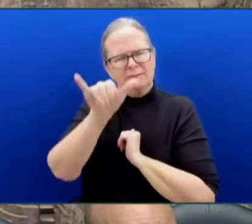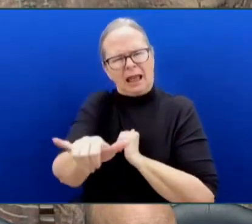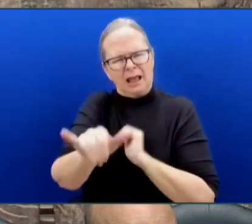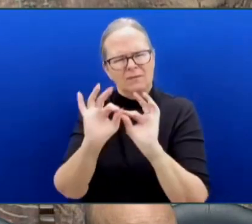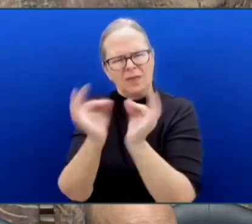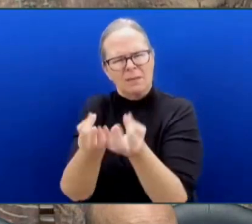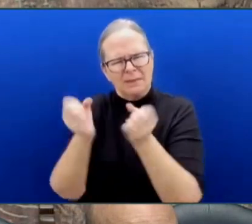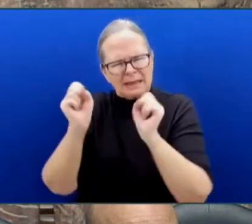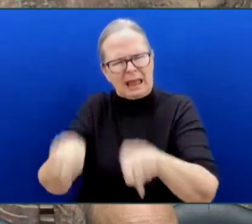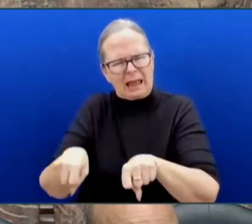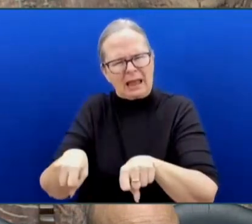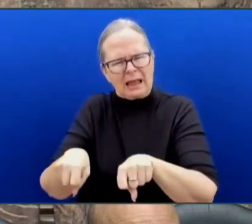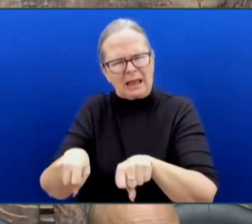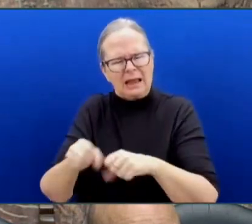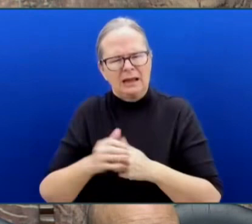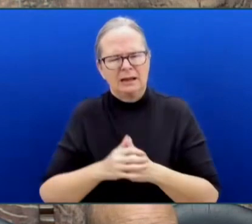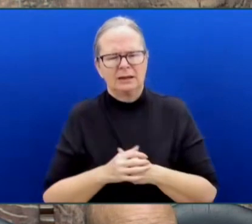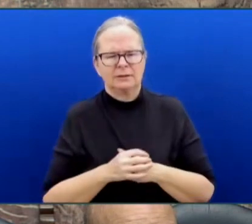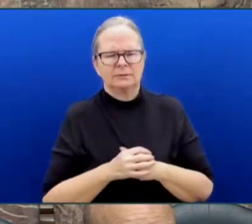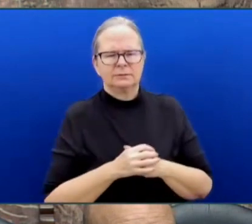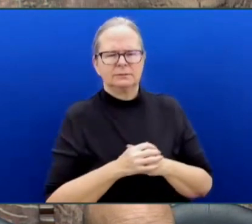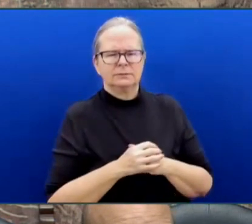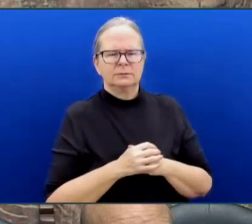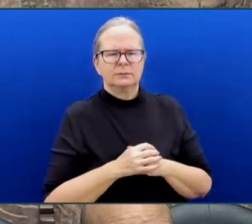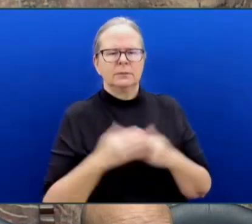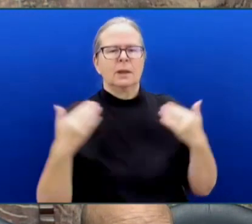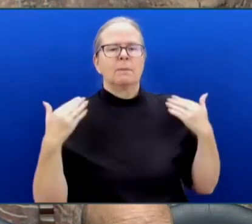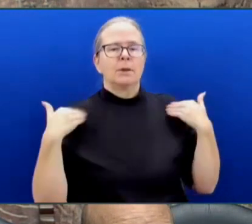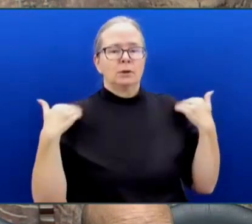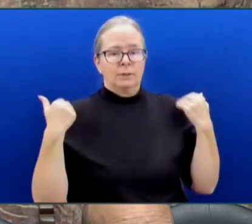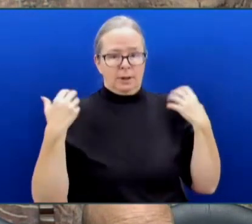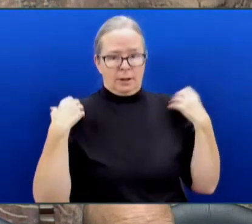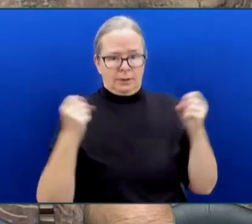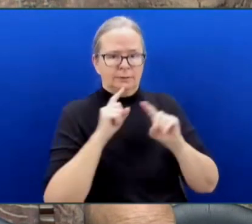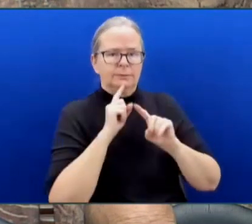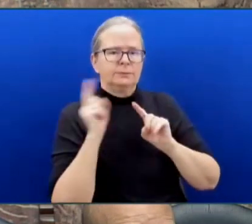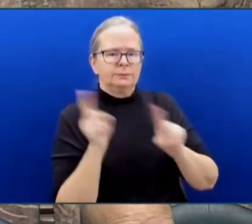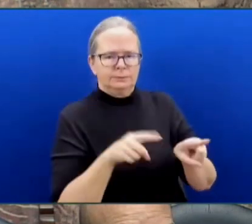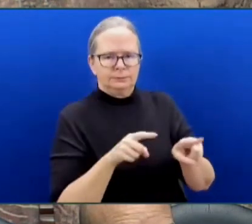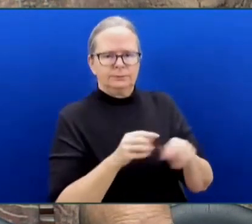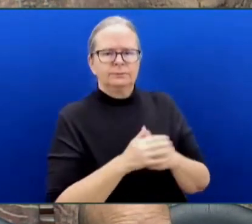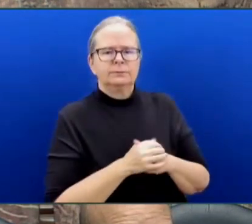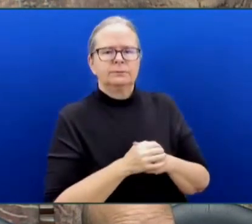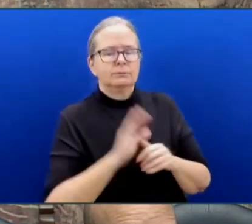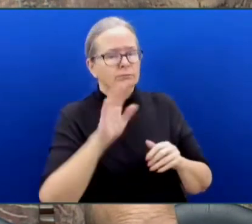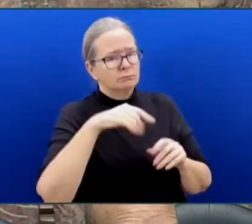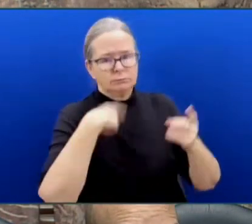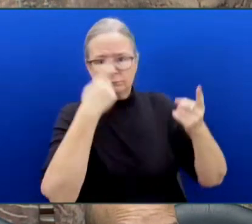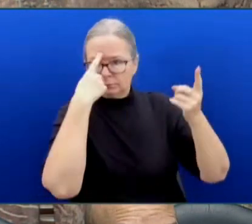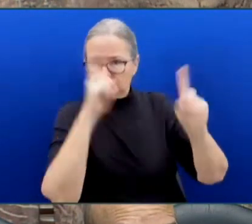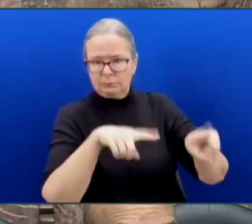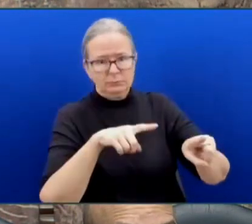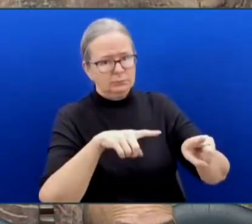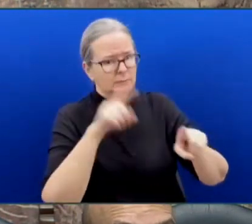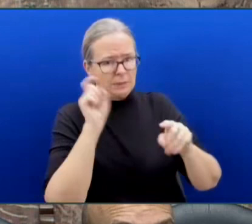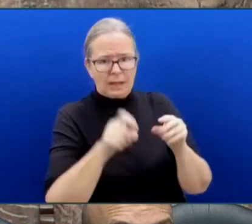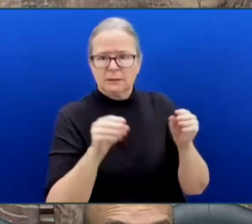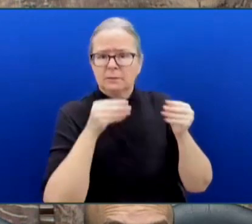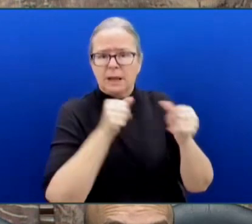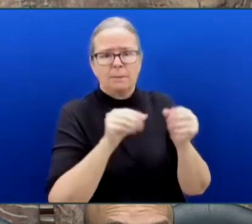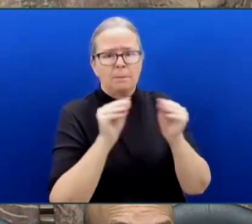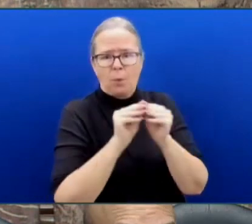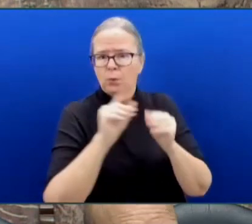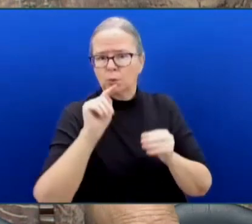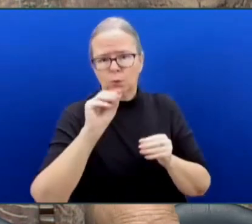are doing that, and we must do that. And the very significant investments and supports provided